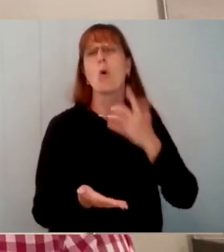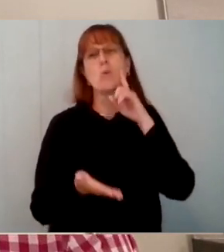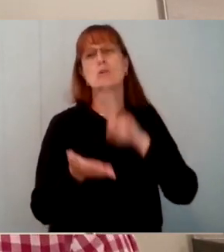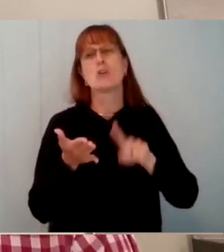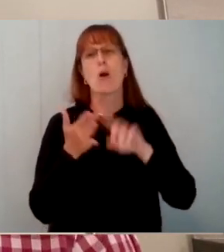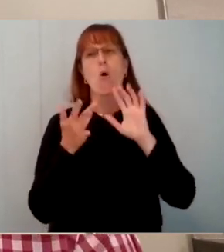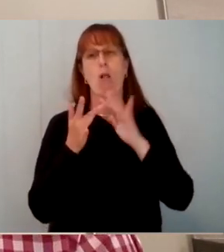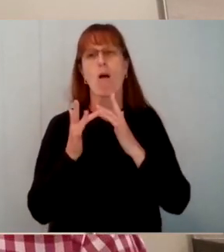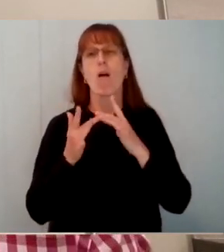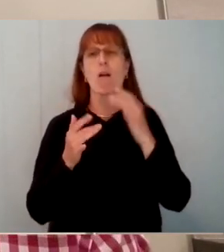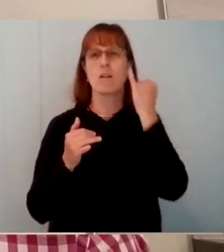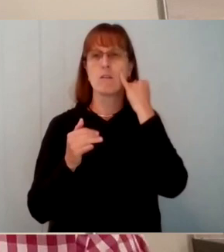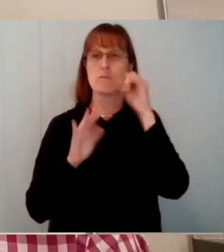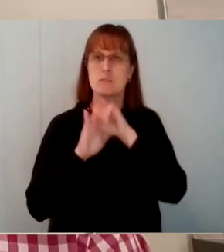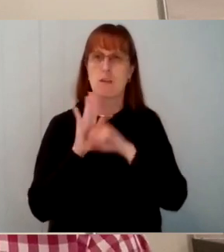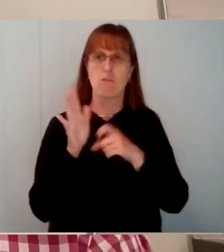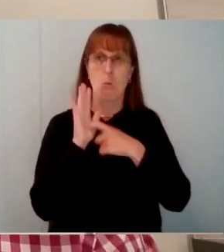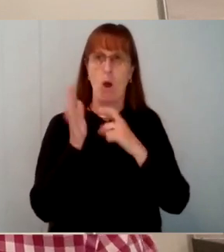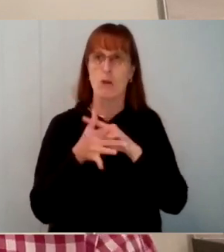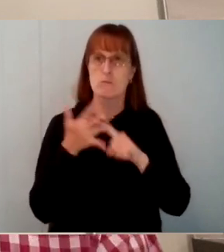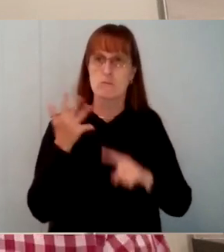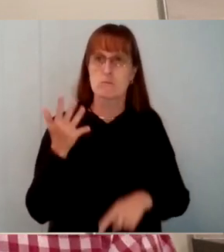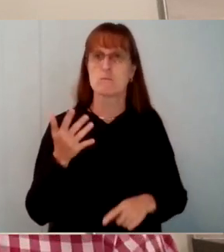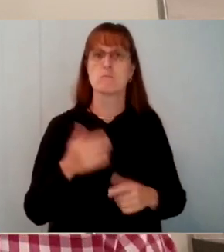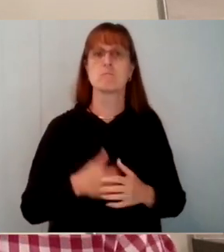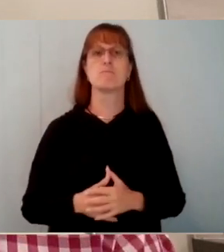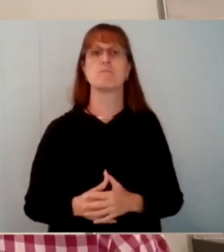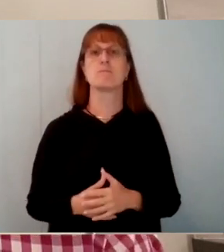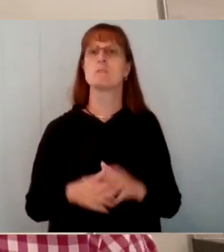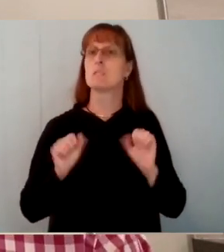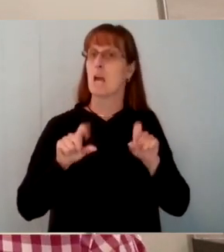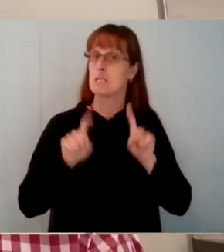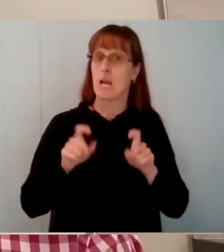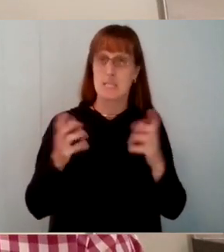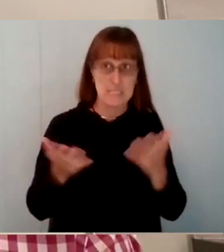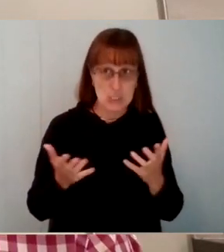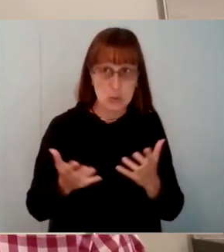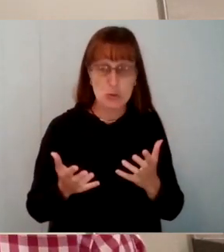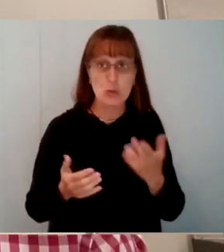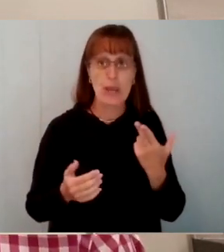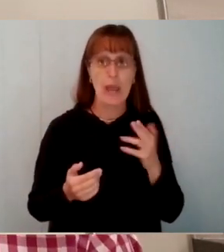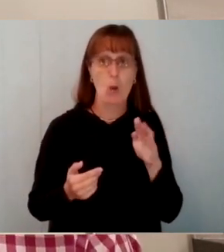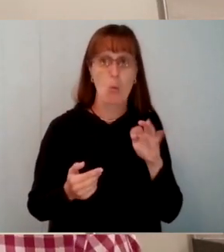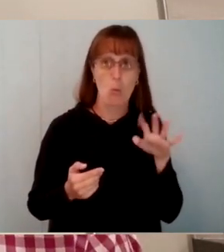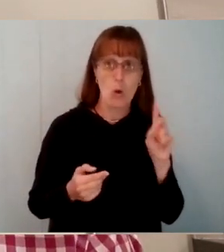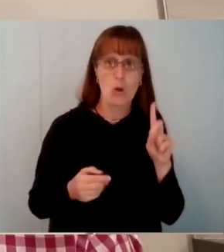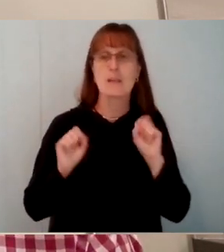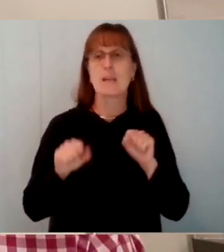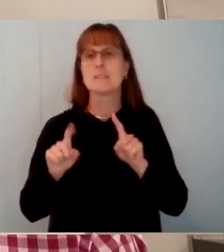state. Also, we have our drive-through testing on the Haywood campus and also testing at Tully